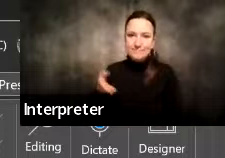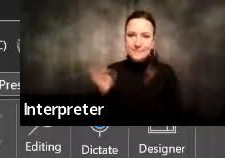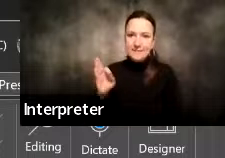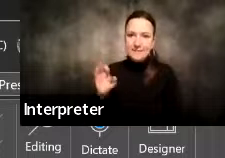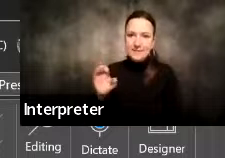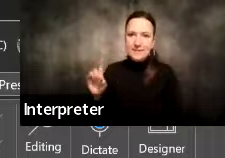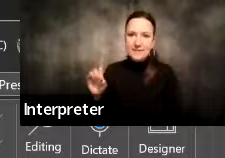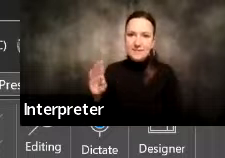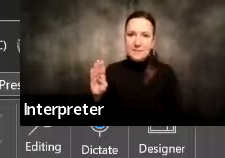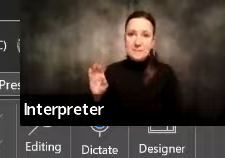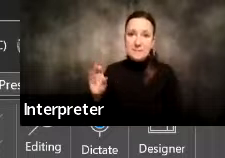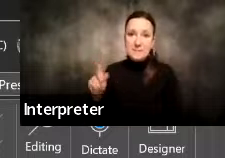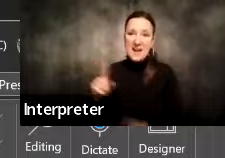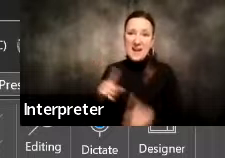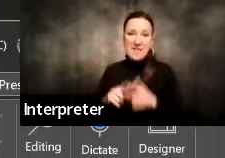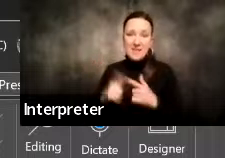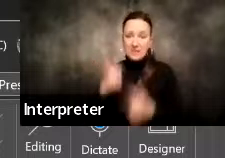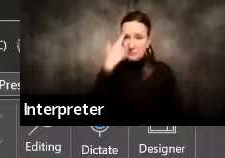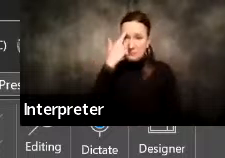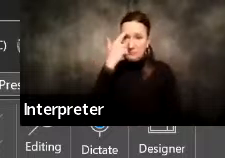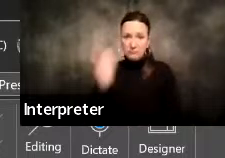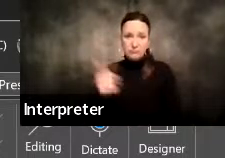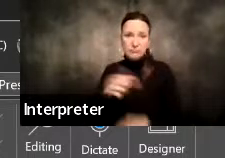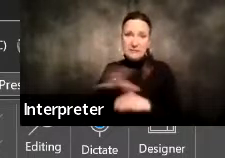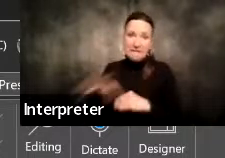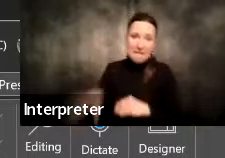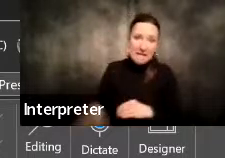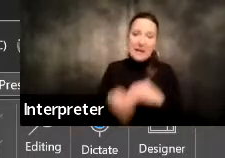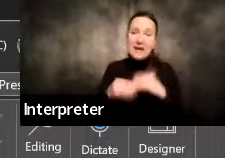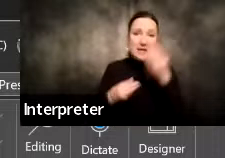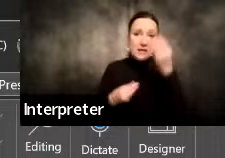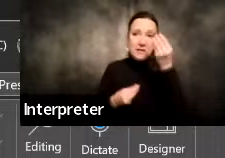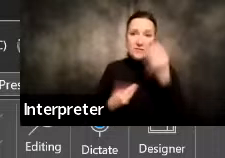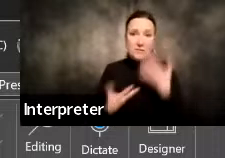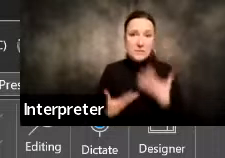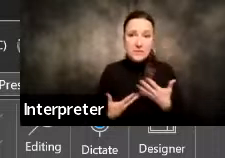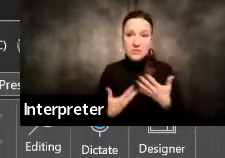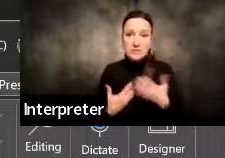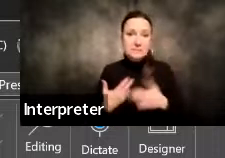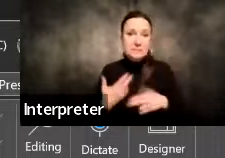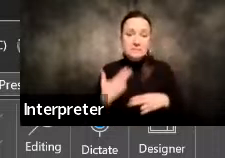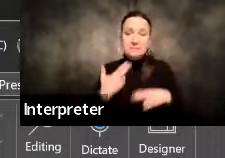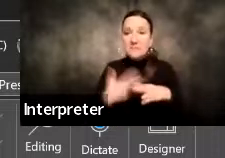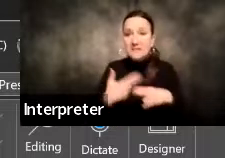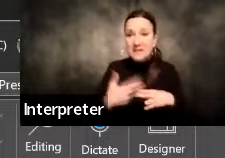and then you can add any information that you need, that you would like for us to know: name,